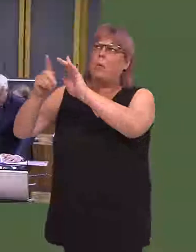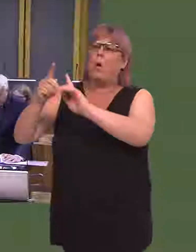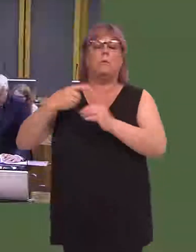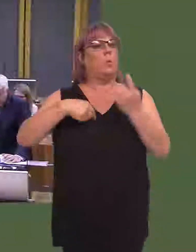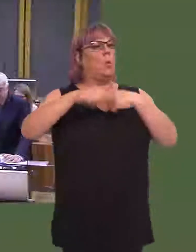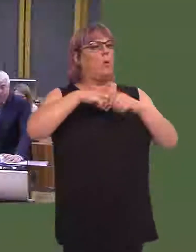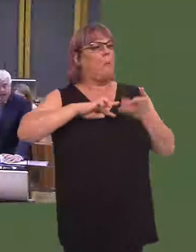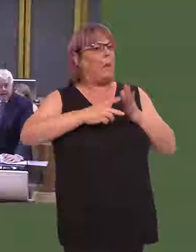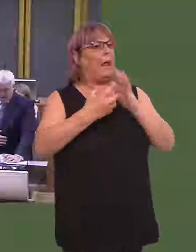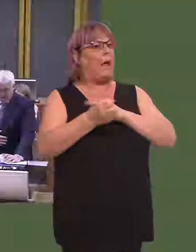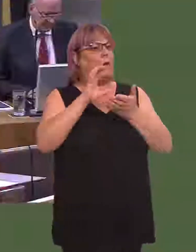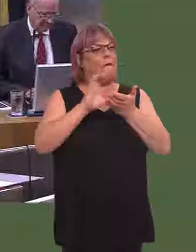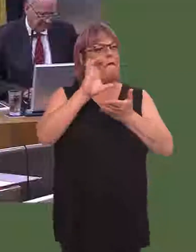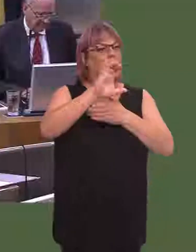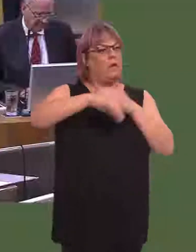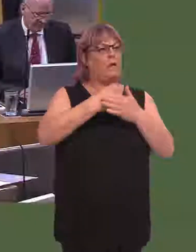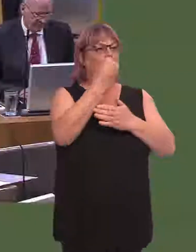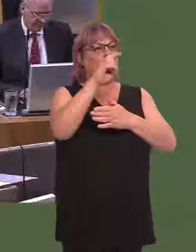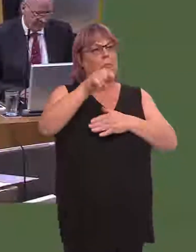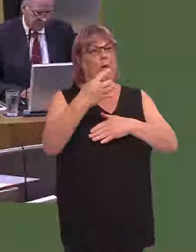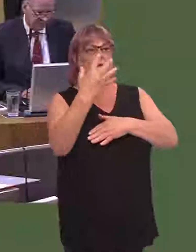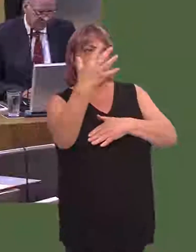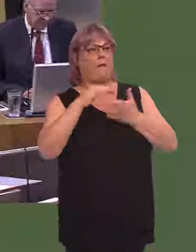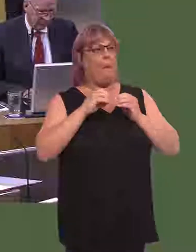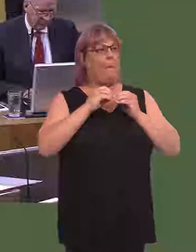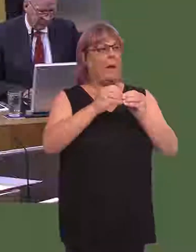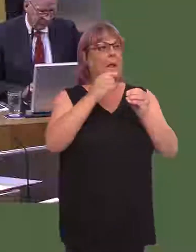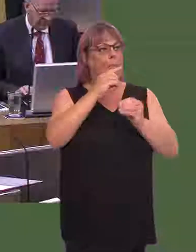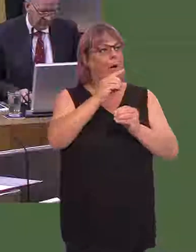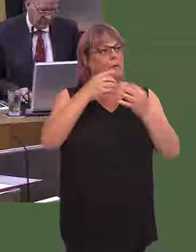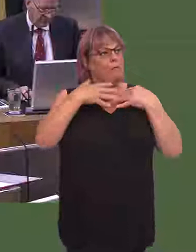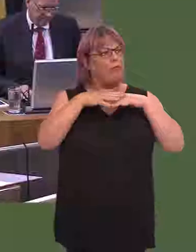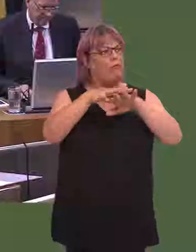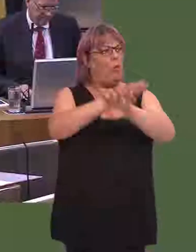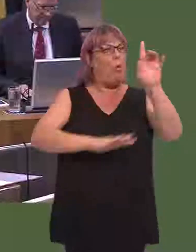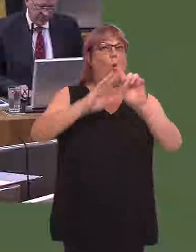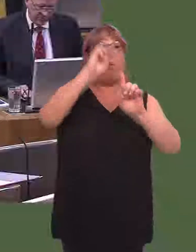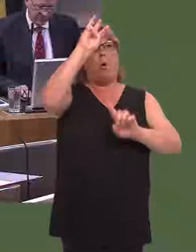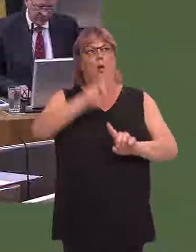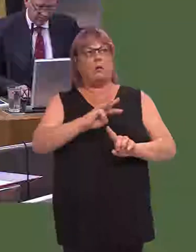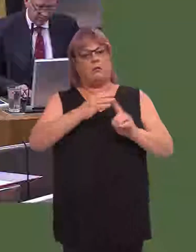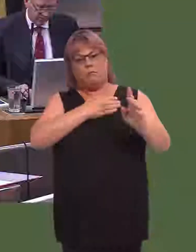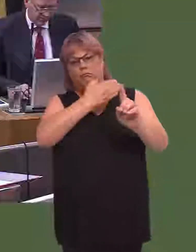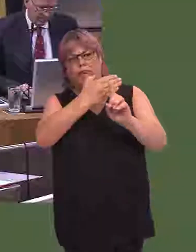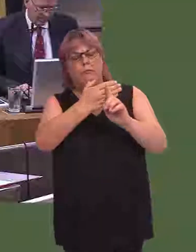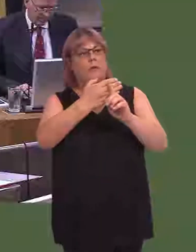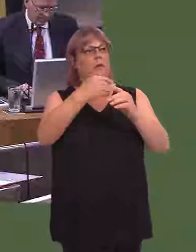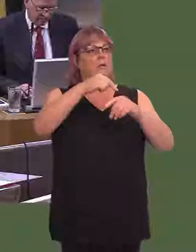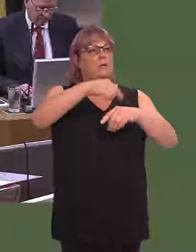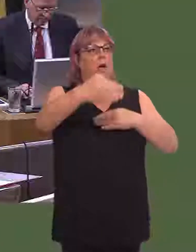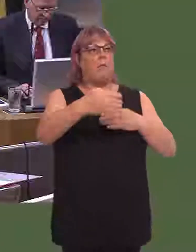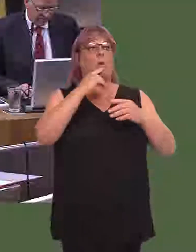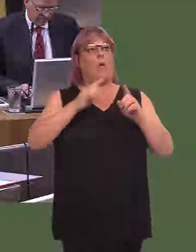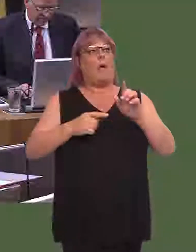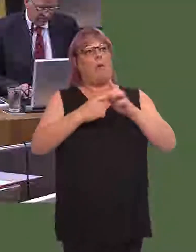Wales Infrastructure Investment Plan sets out plans to invest over £6.5 billion in infrastructure across Wales over the remainder of the current Assembly